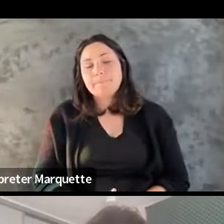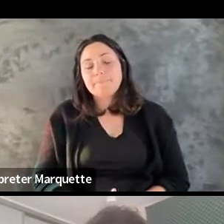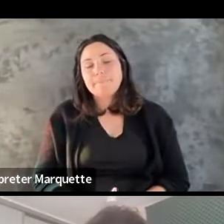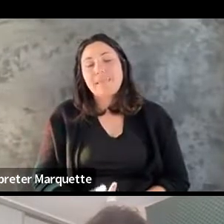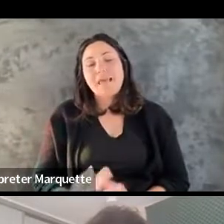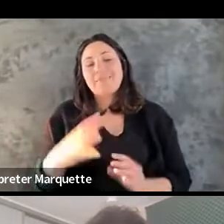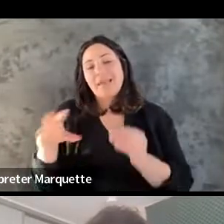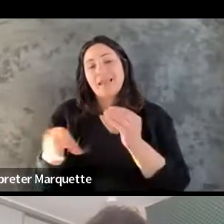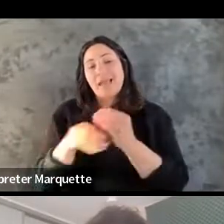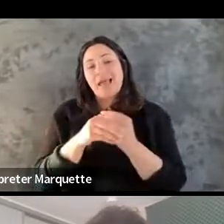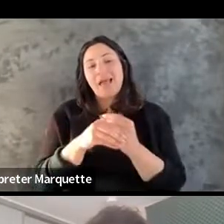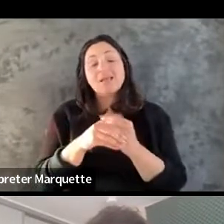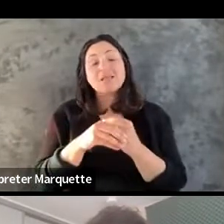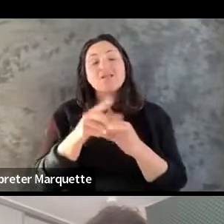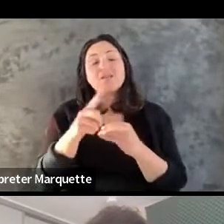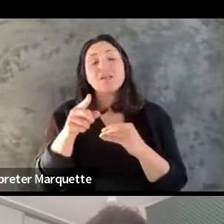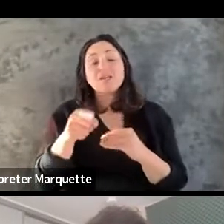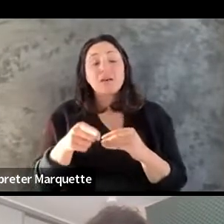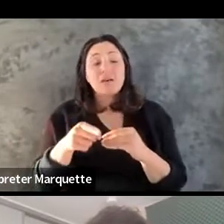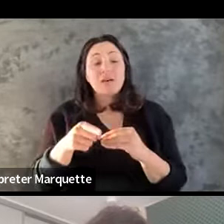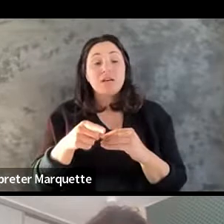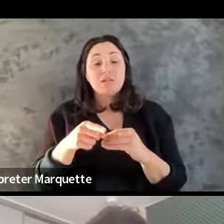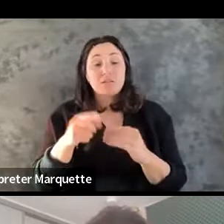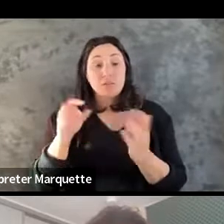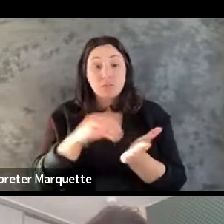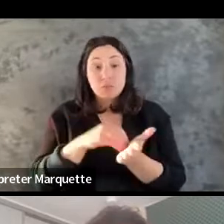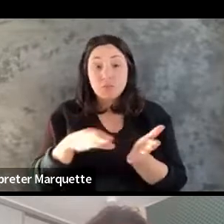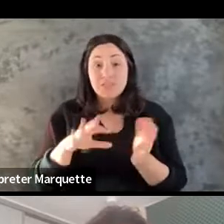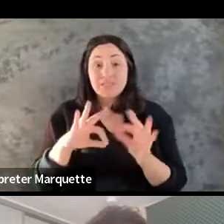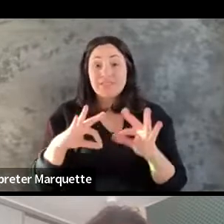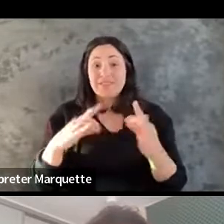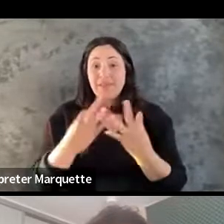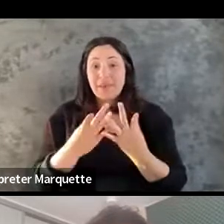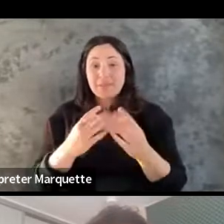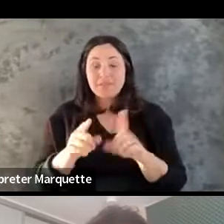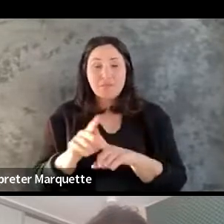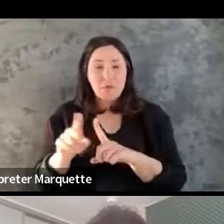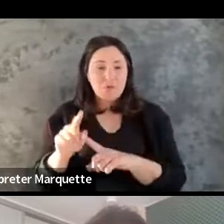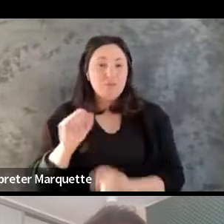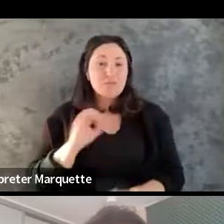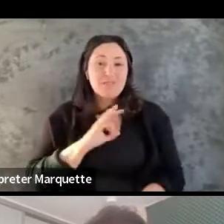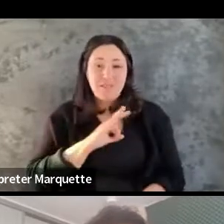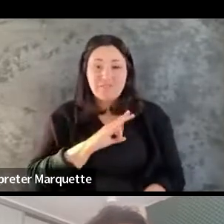is it's students, it's families, it's also staff.